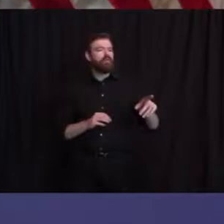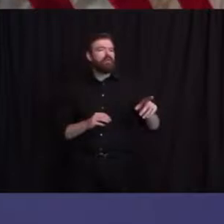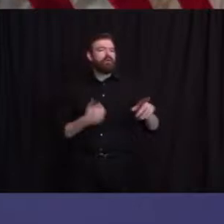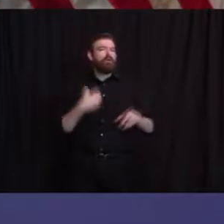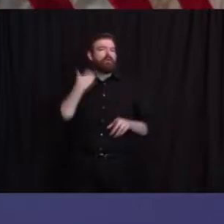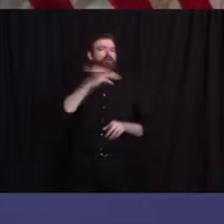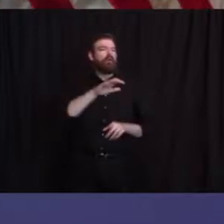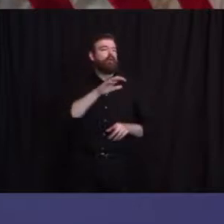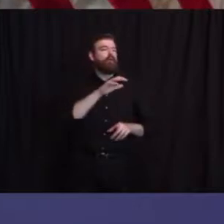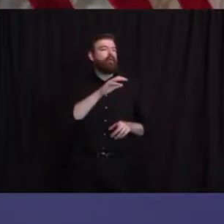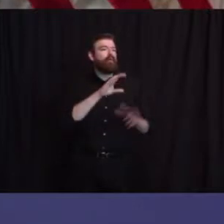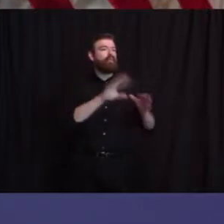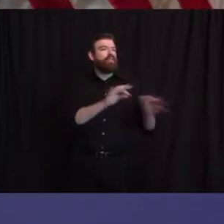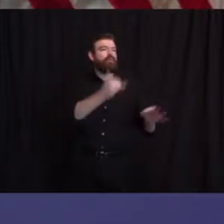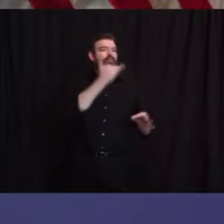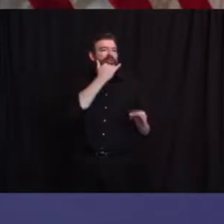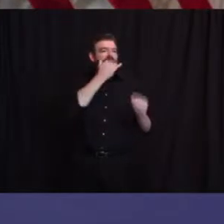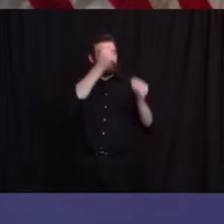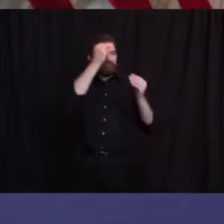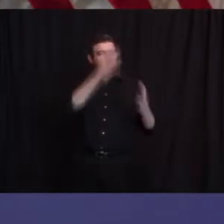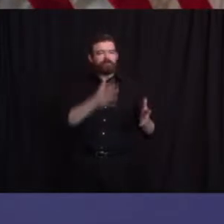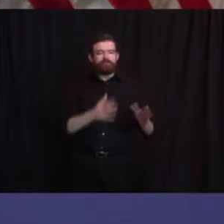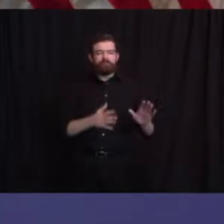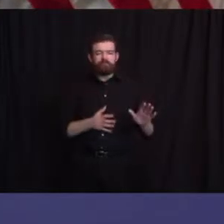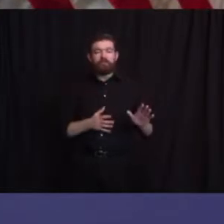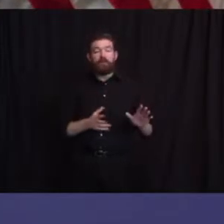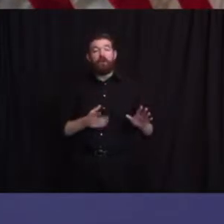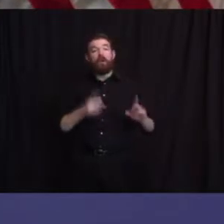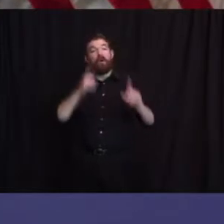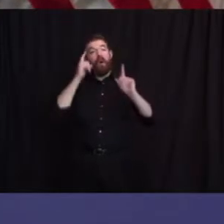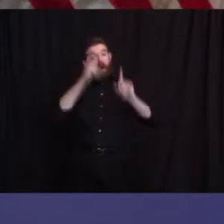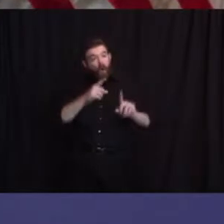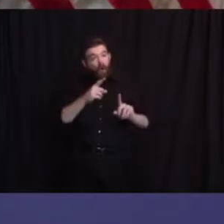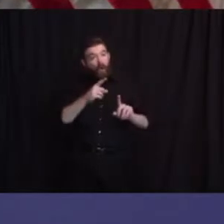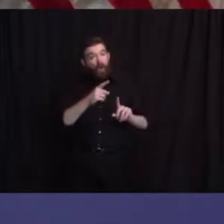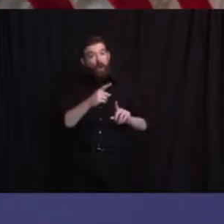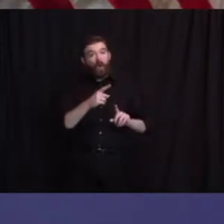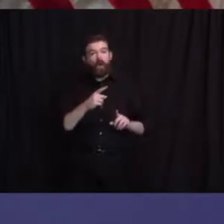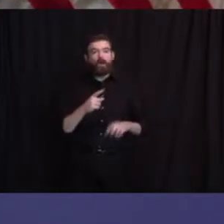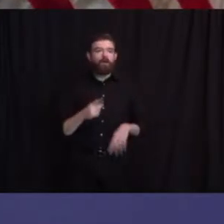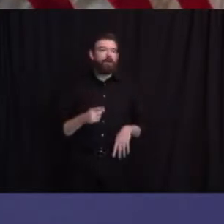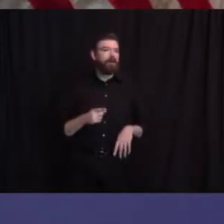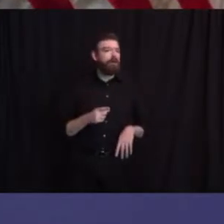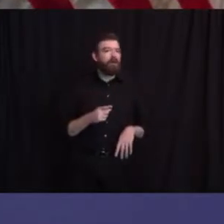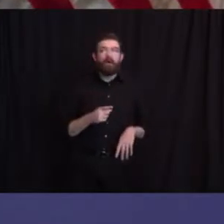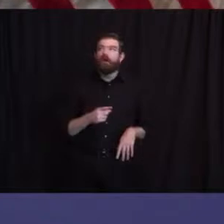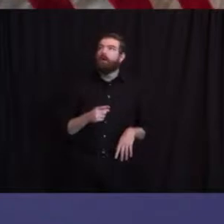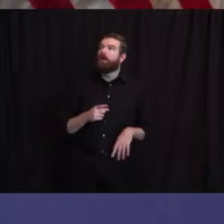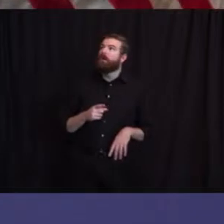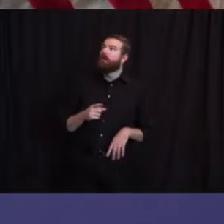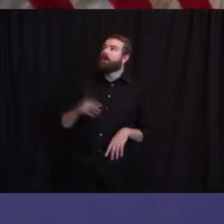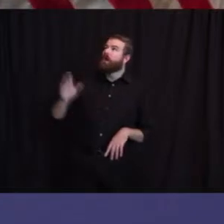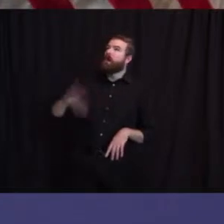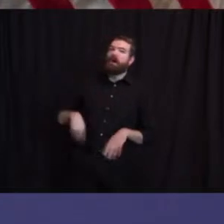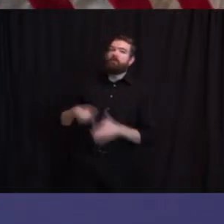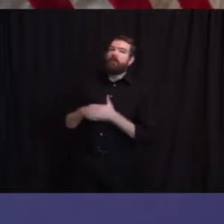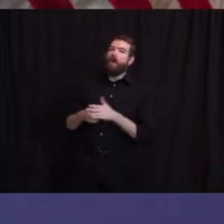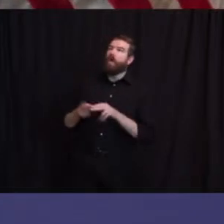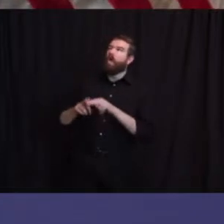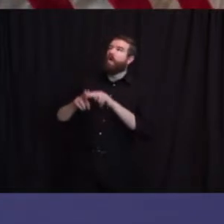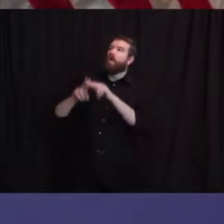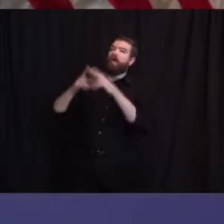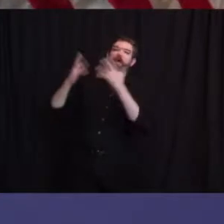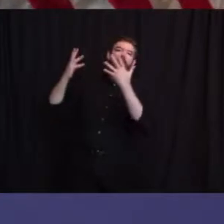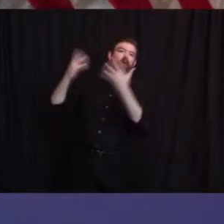crushed by the late fees. You know, it's a little bit of the inverse of the